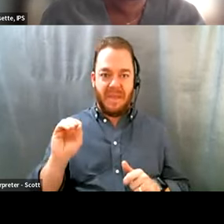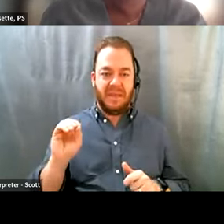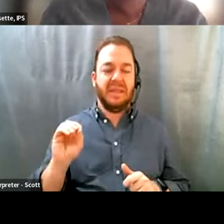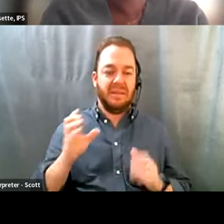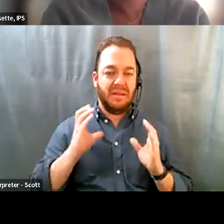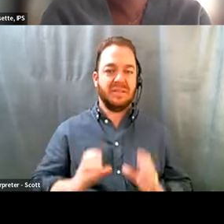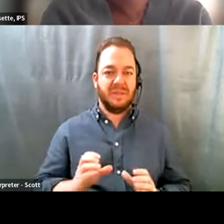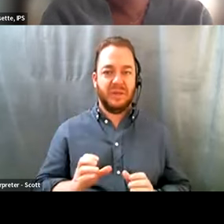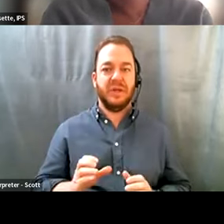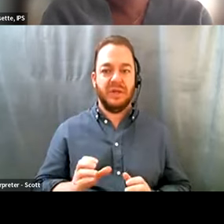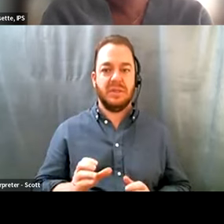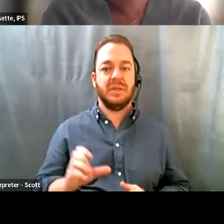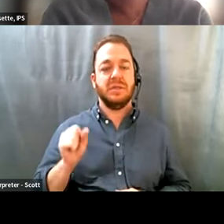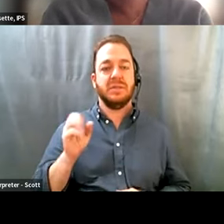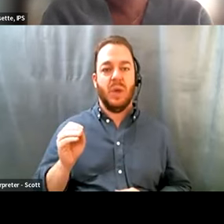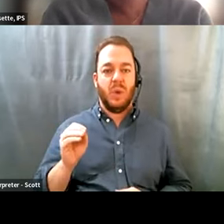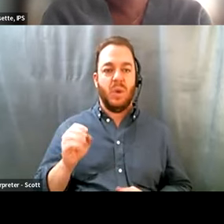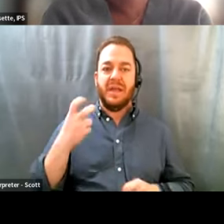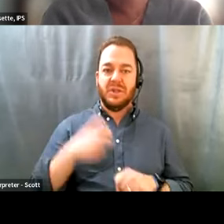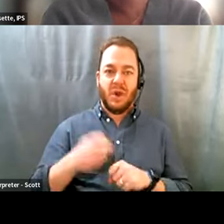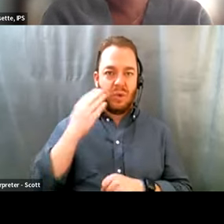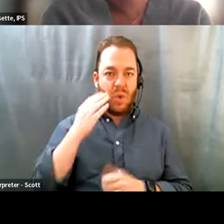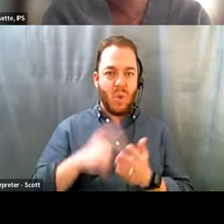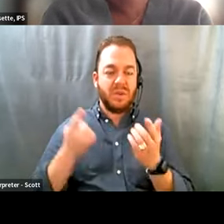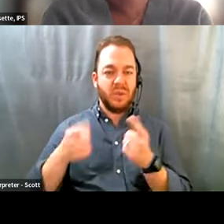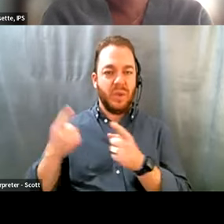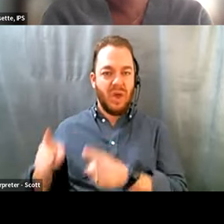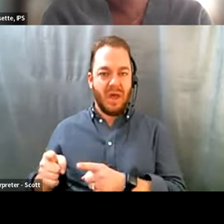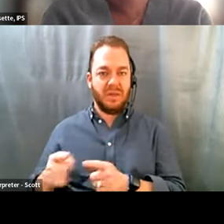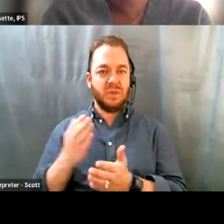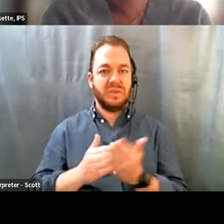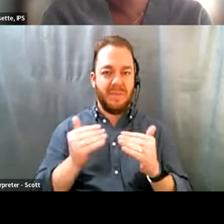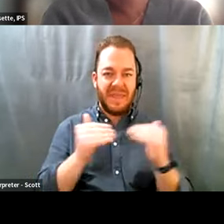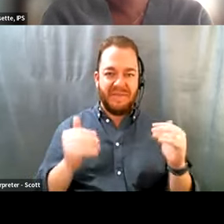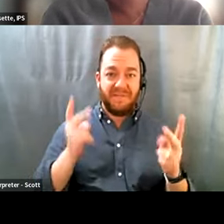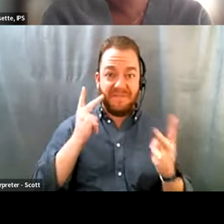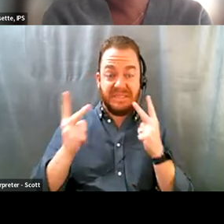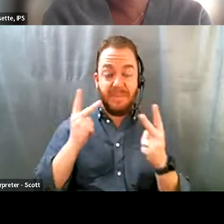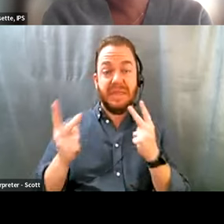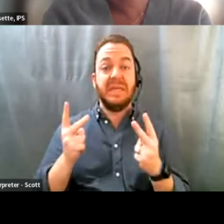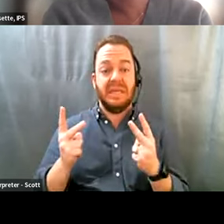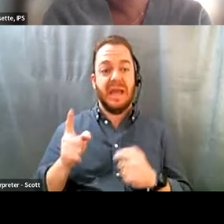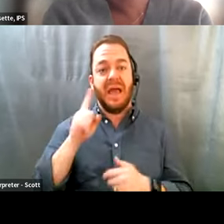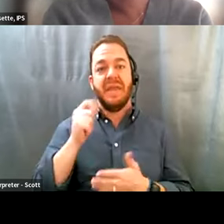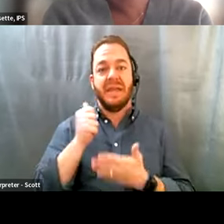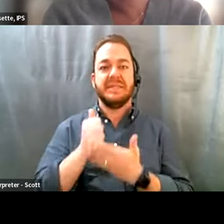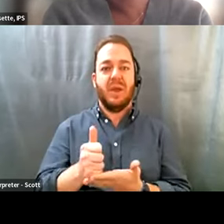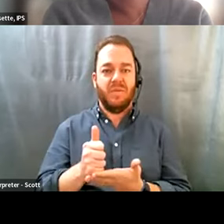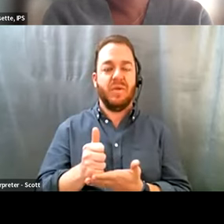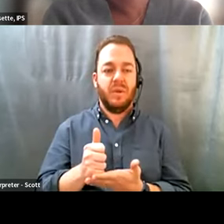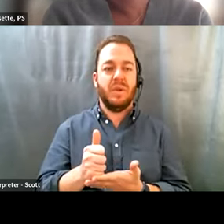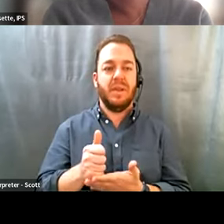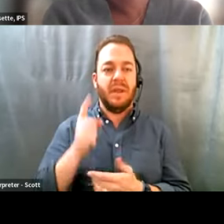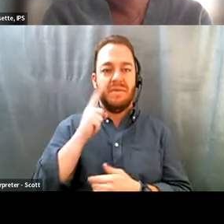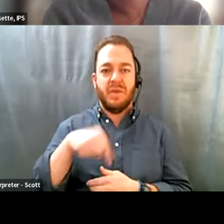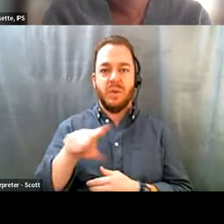customers. And it's hard to know what's going on. So some level of visibility, I think, is helpful